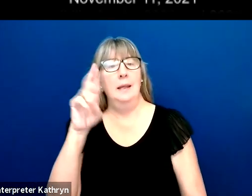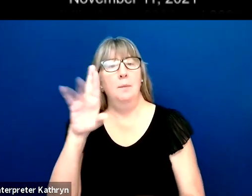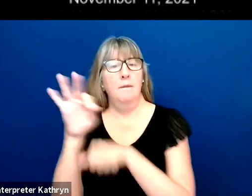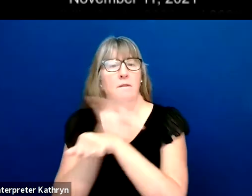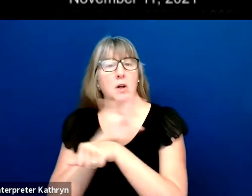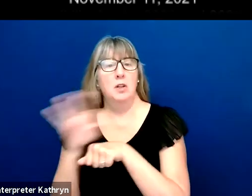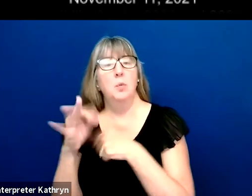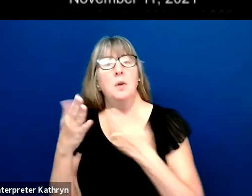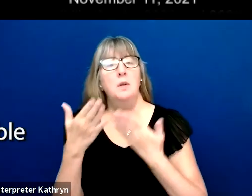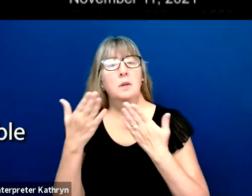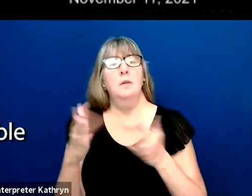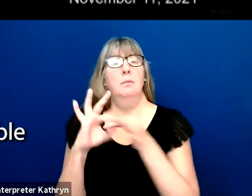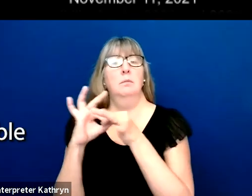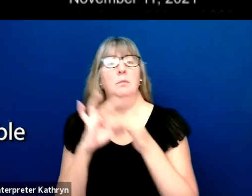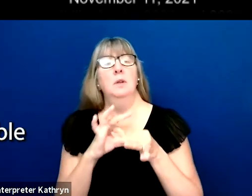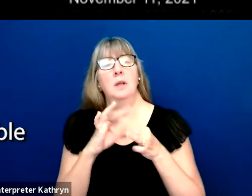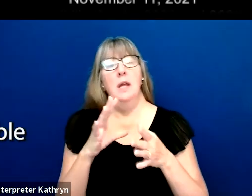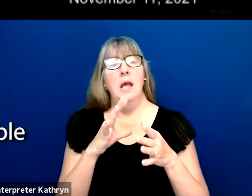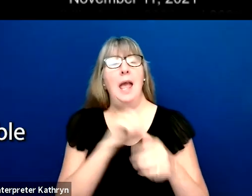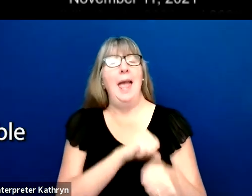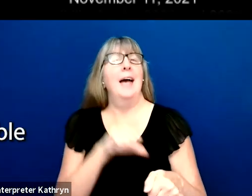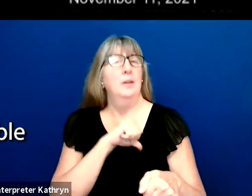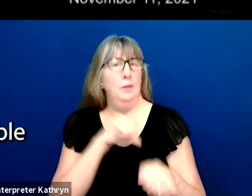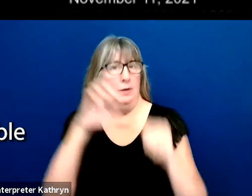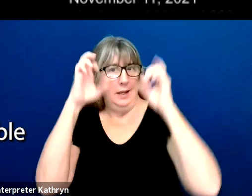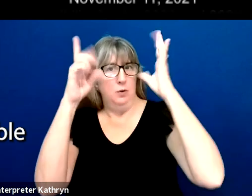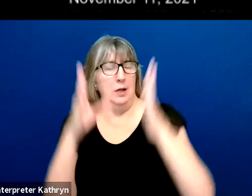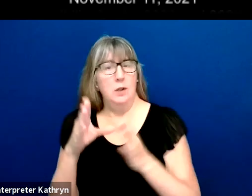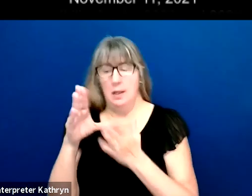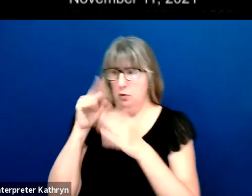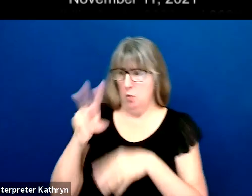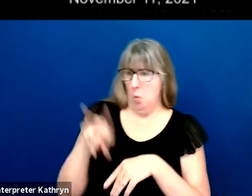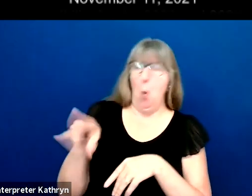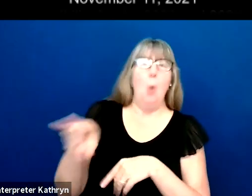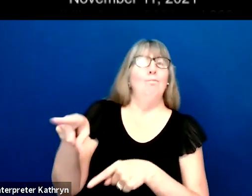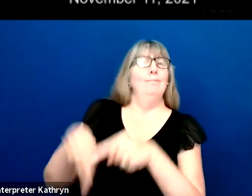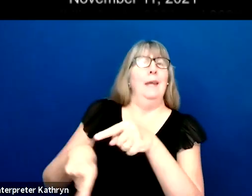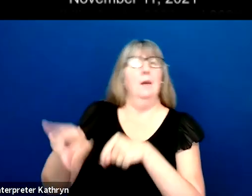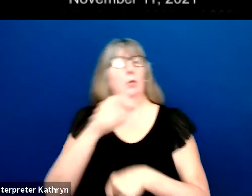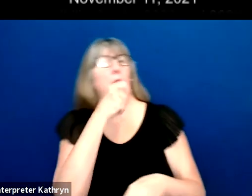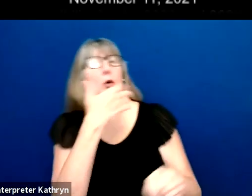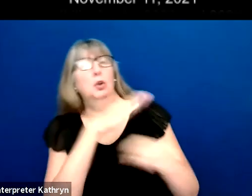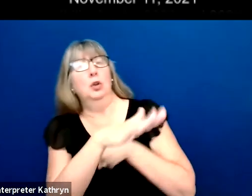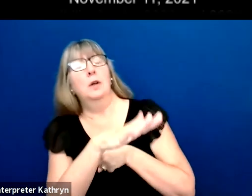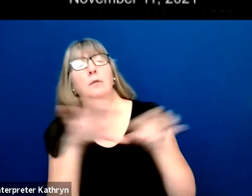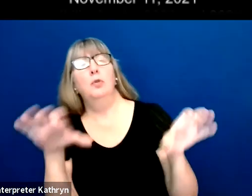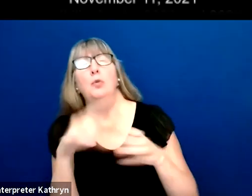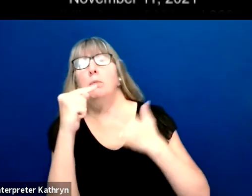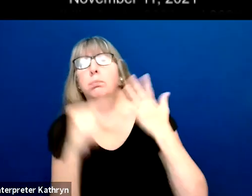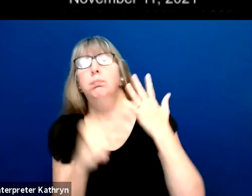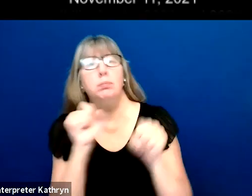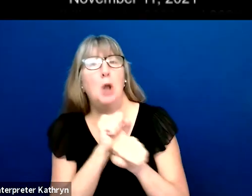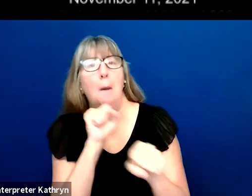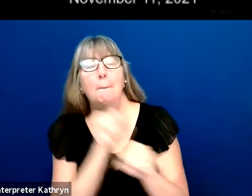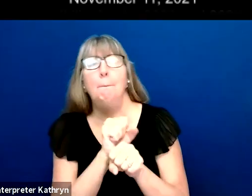on the part of educators that the student ultimately is not capable or not fit to carry out the essential functions of the jobs in